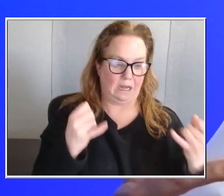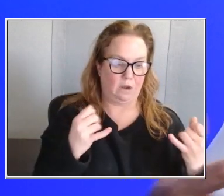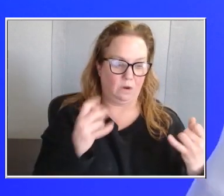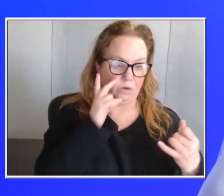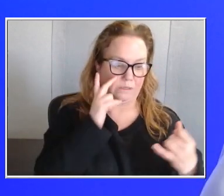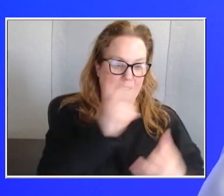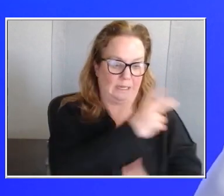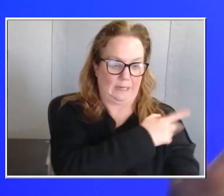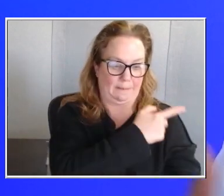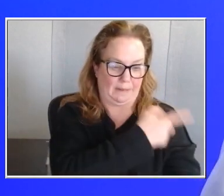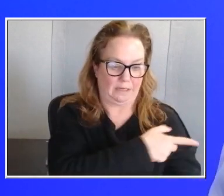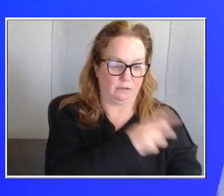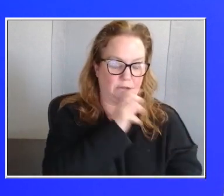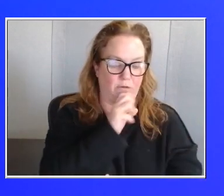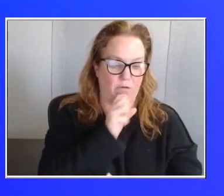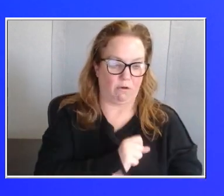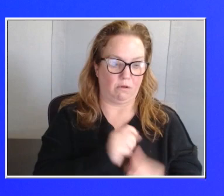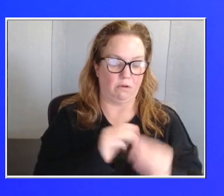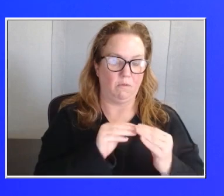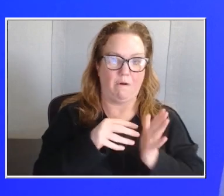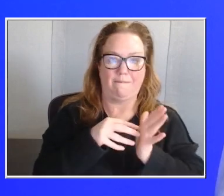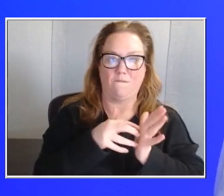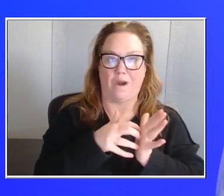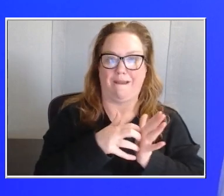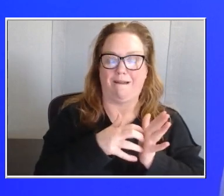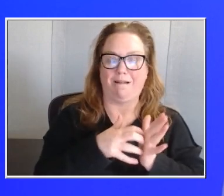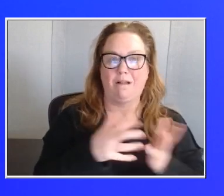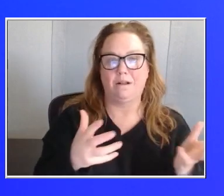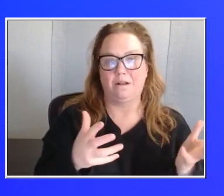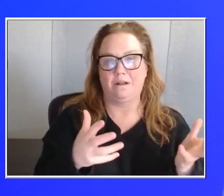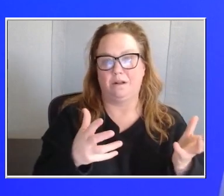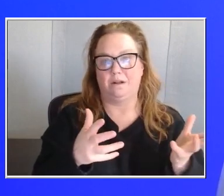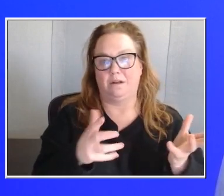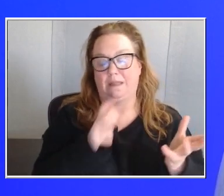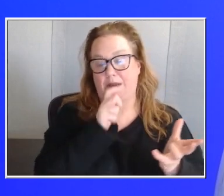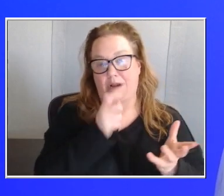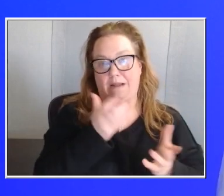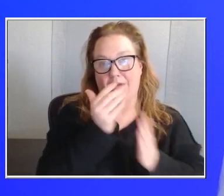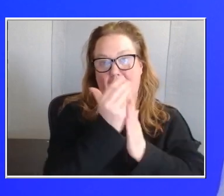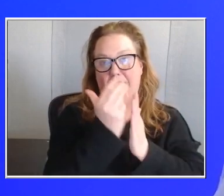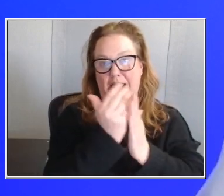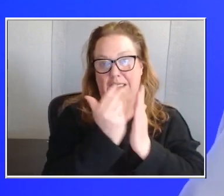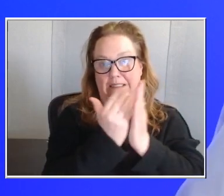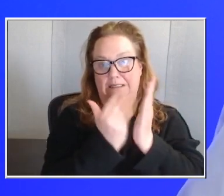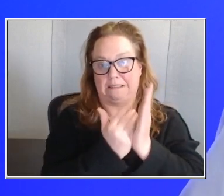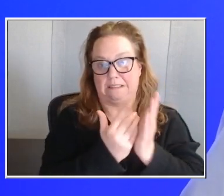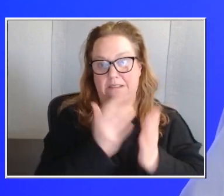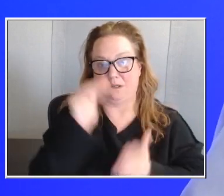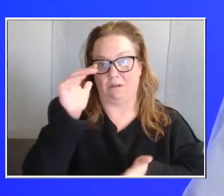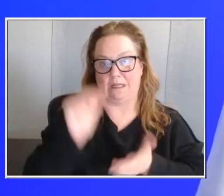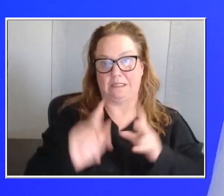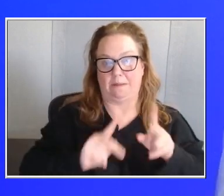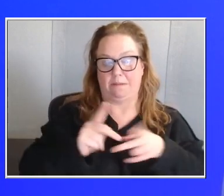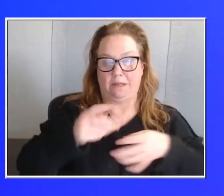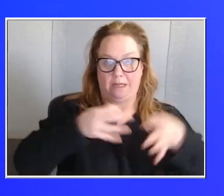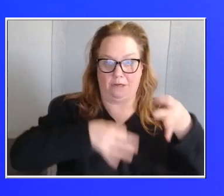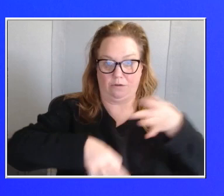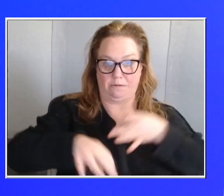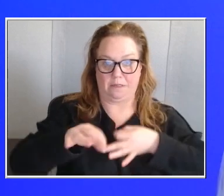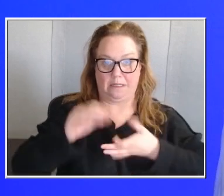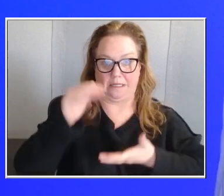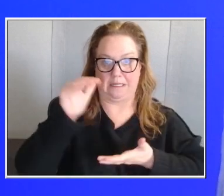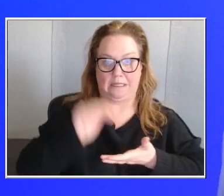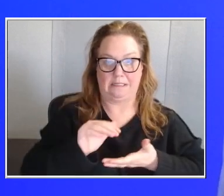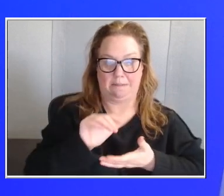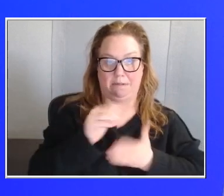who are older, more frail, and we might not even list them. So there's less people getting transplanted and less people getting